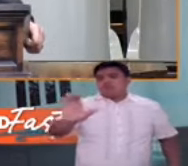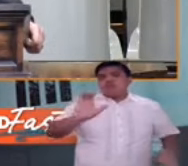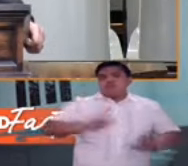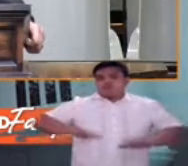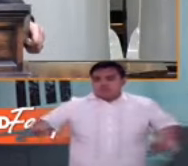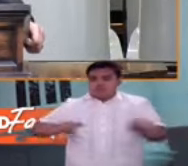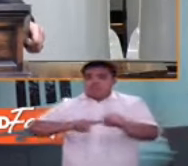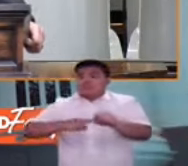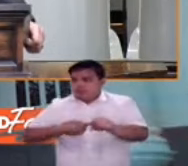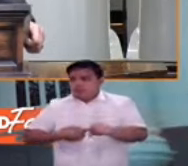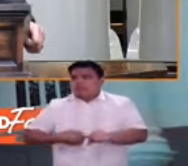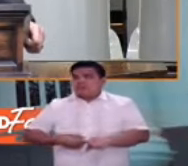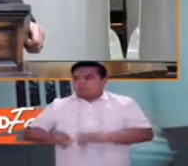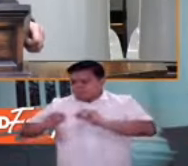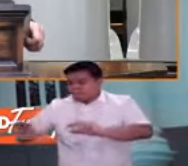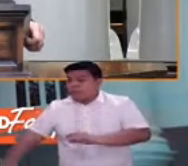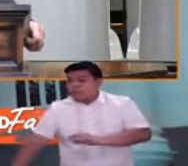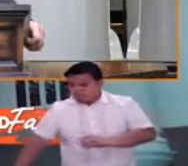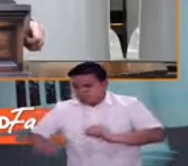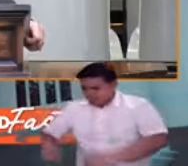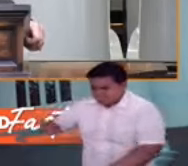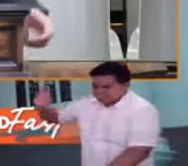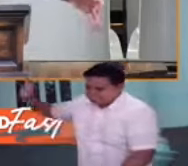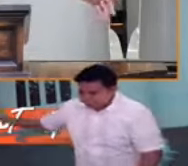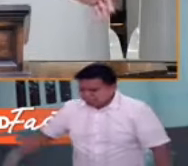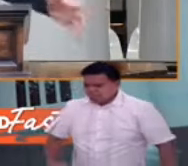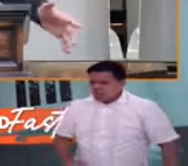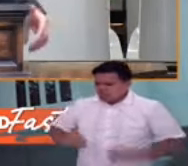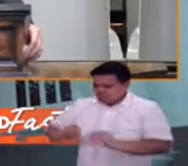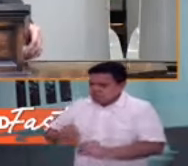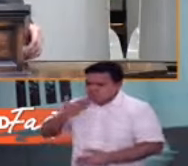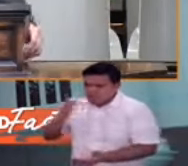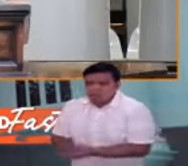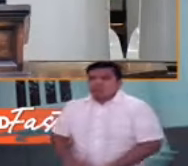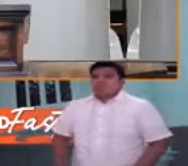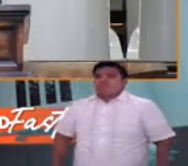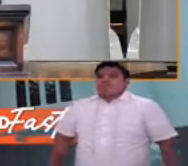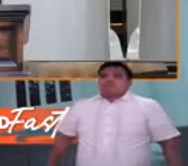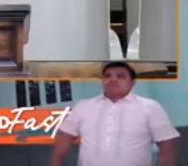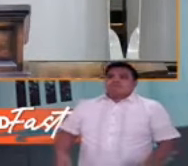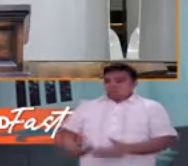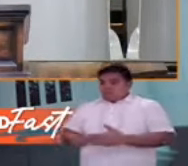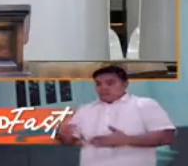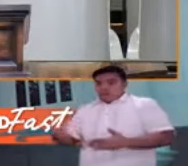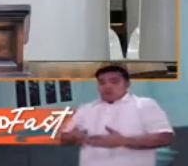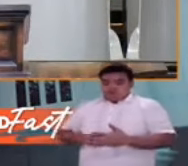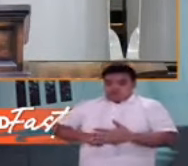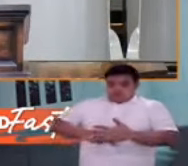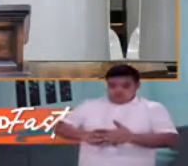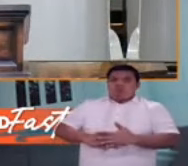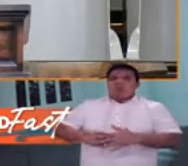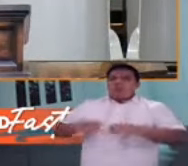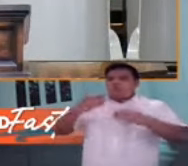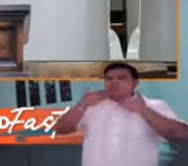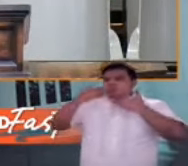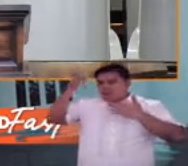to start them young. Start them as soon as they are born, even before they are born. I thank God for you